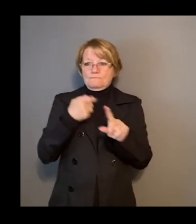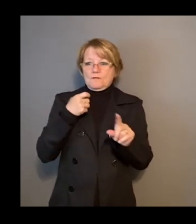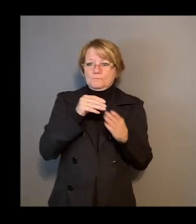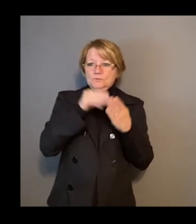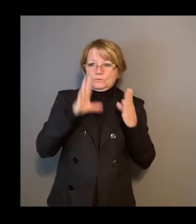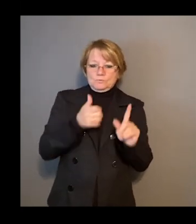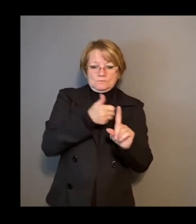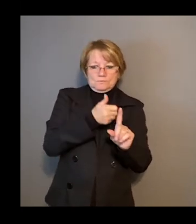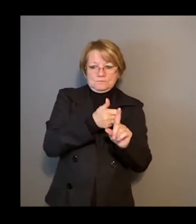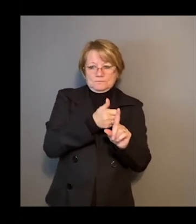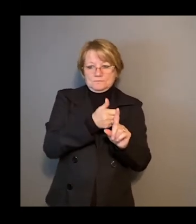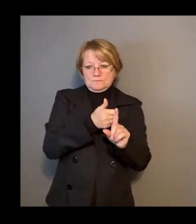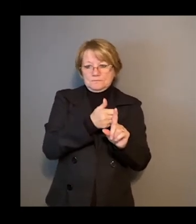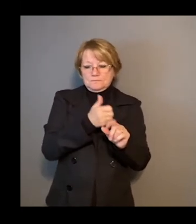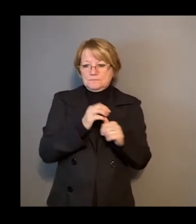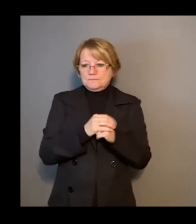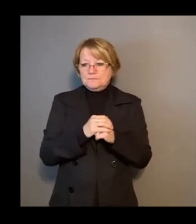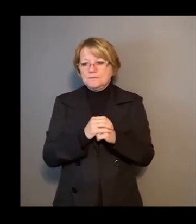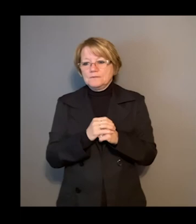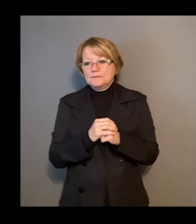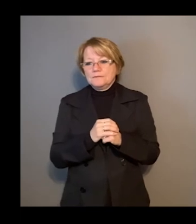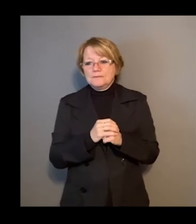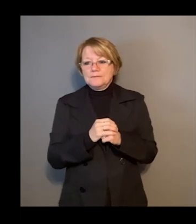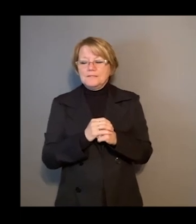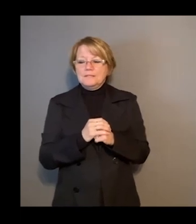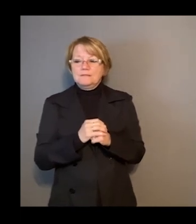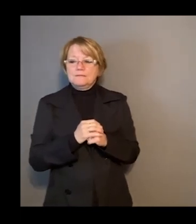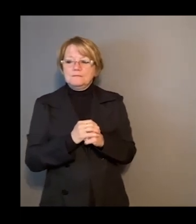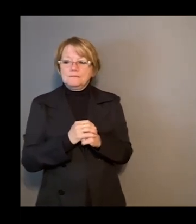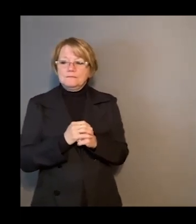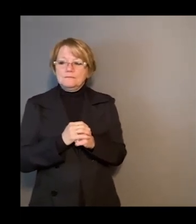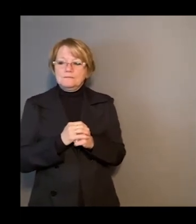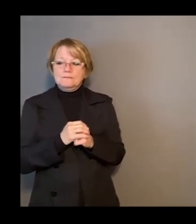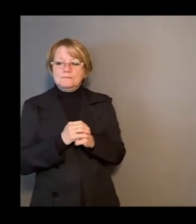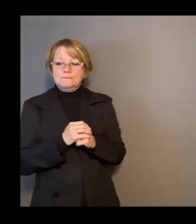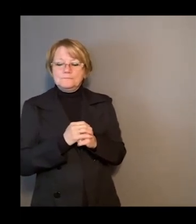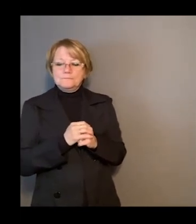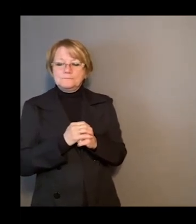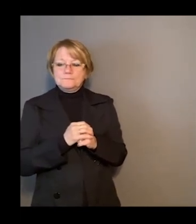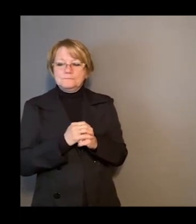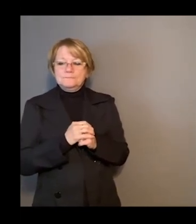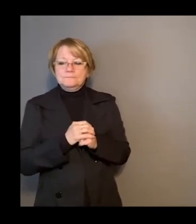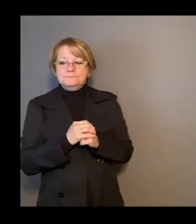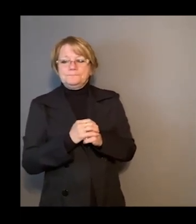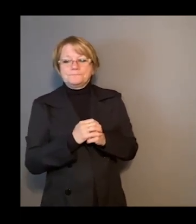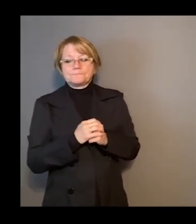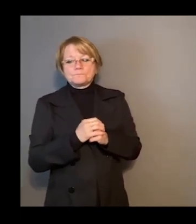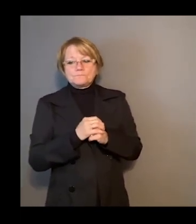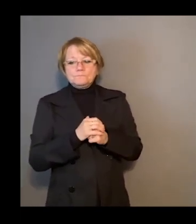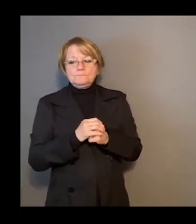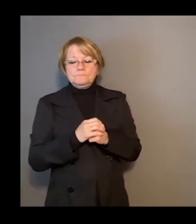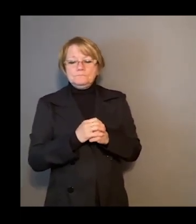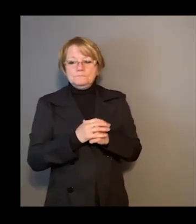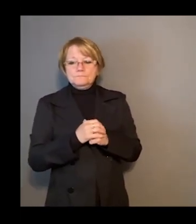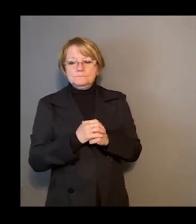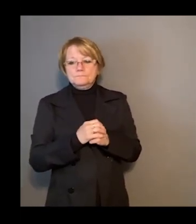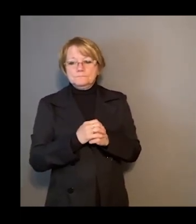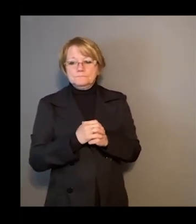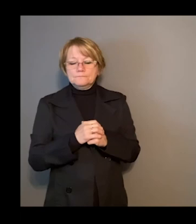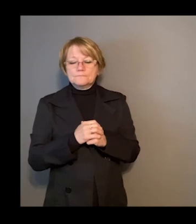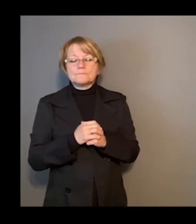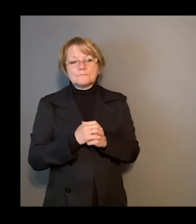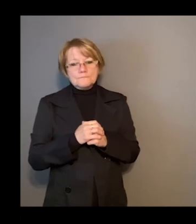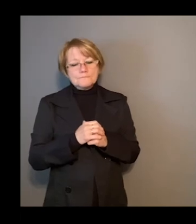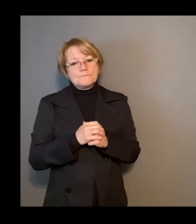I feel like at this point, I feel like there's so much that you could do in the world that some people may feel like me personally, I feel